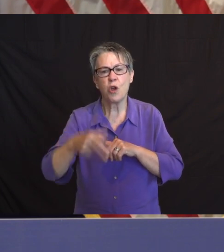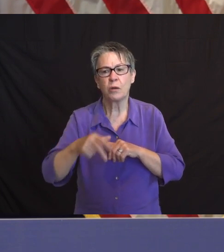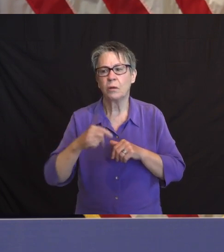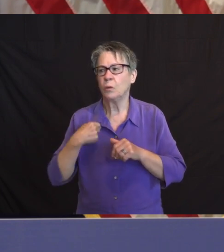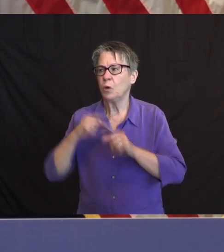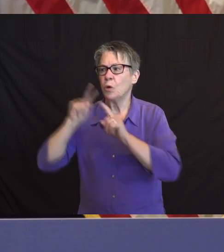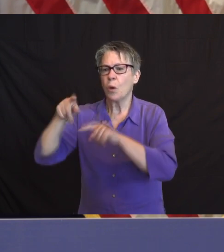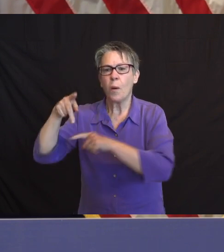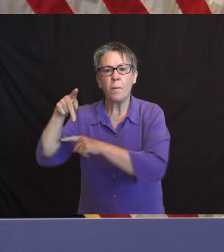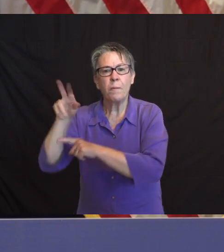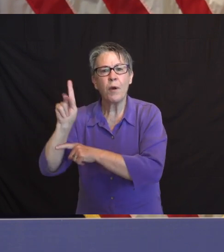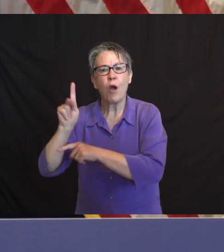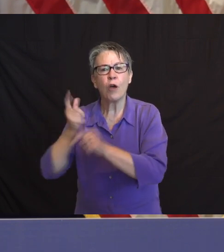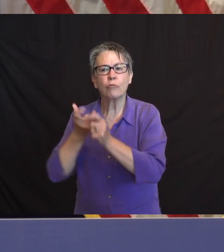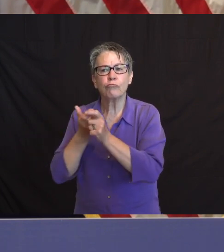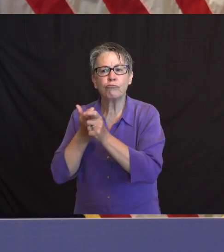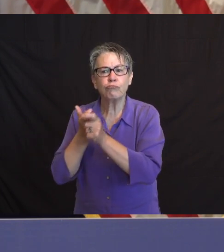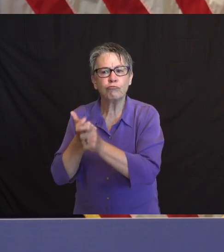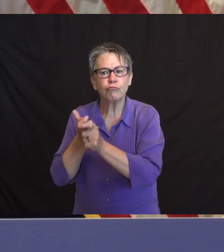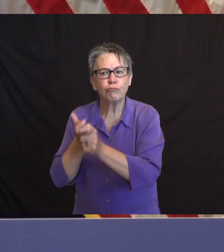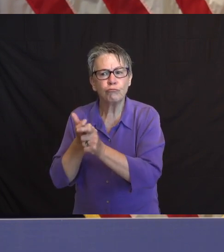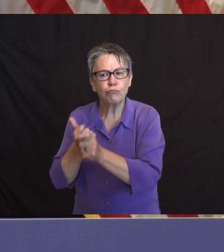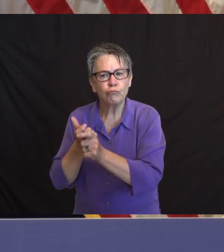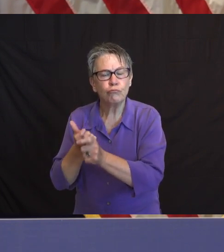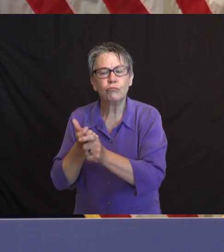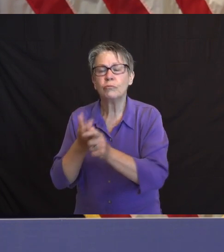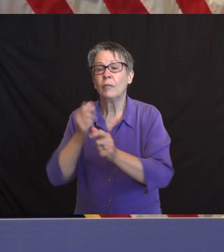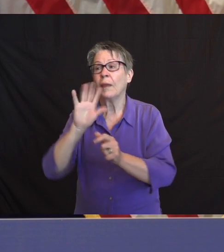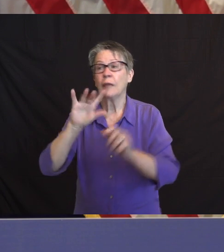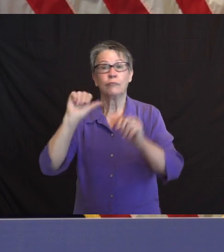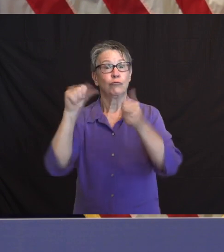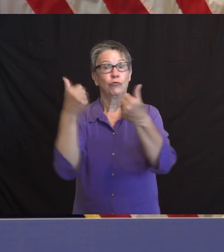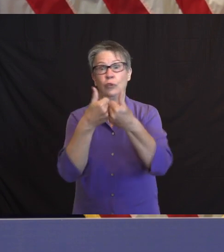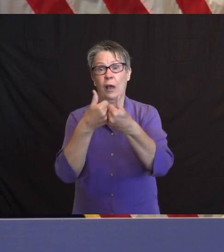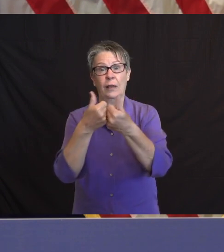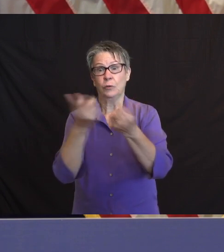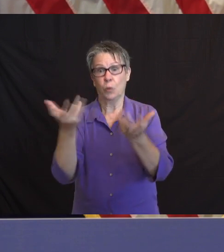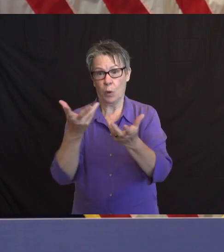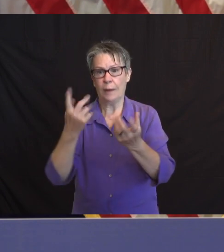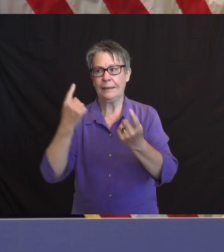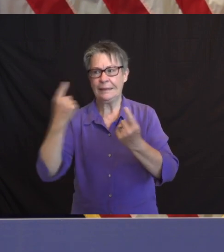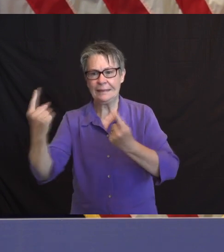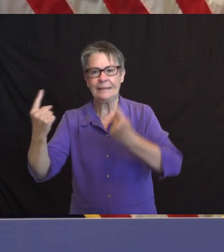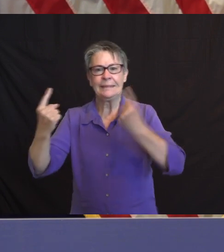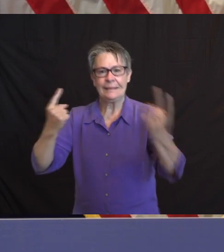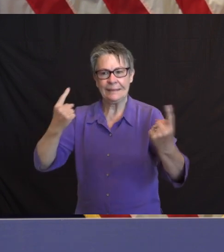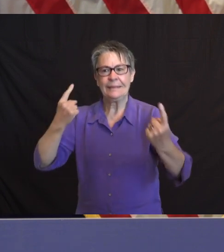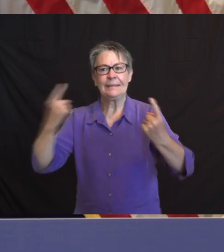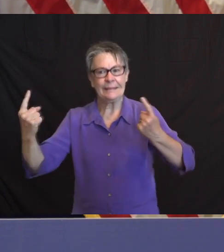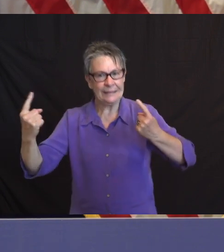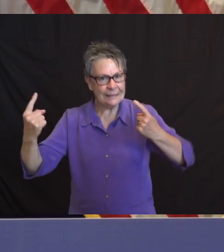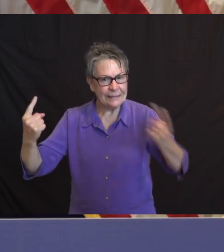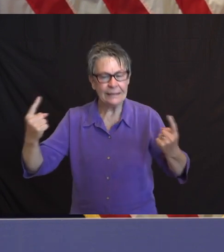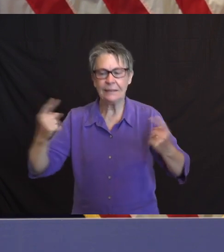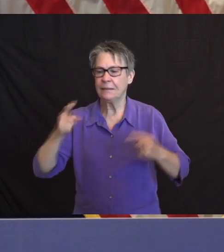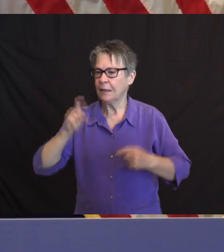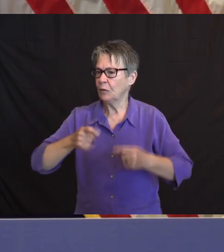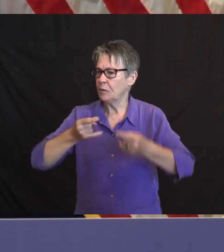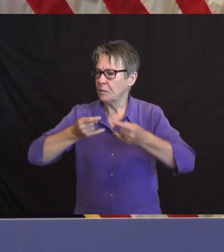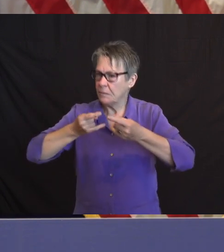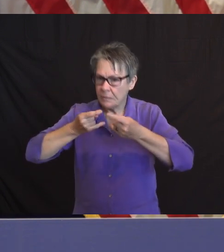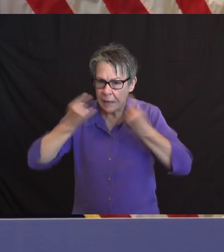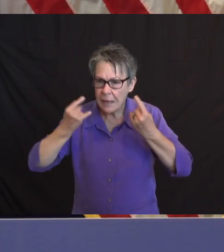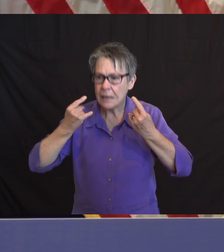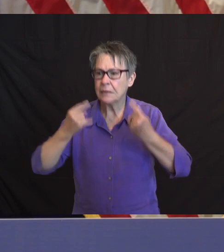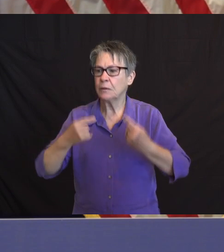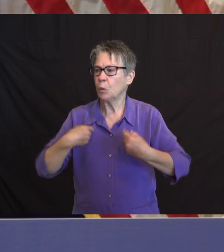is social distancing. The challenge is not masks. In fact, not only are masks being given out in some cases